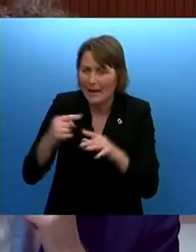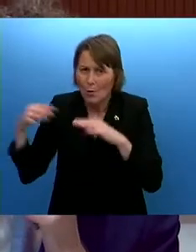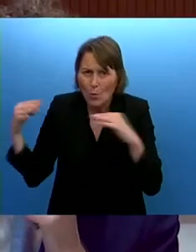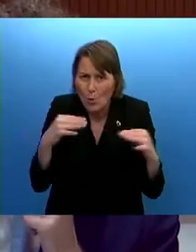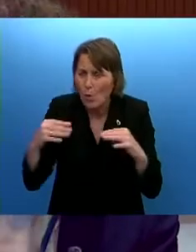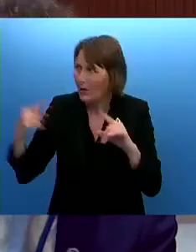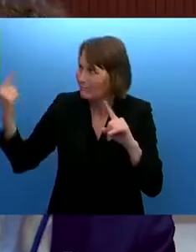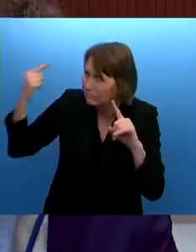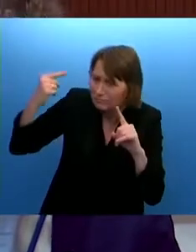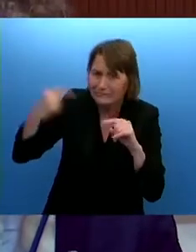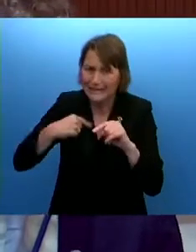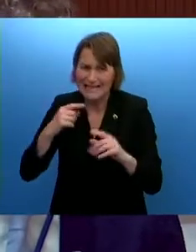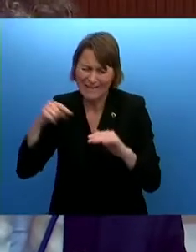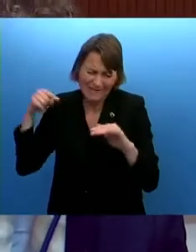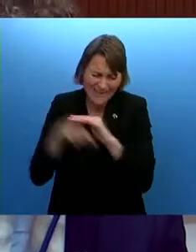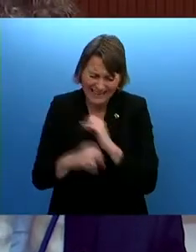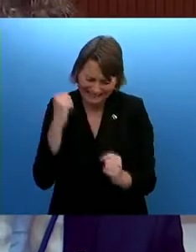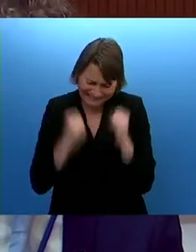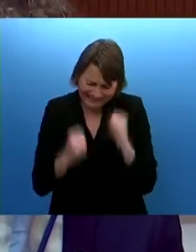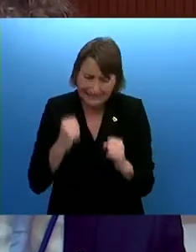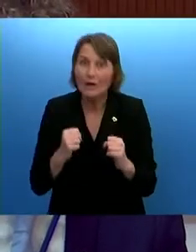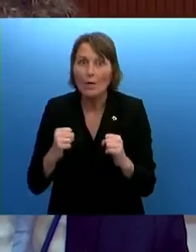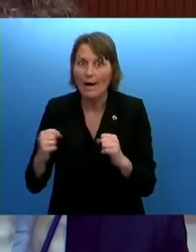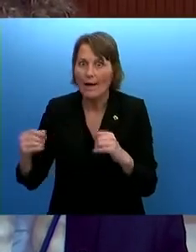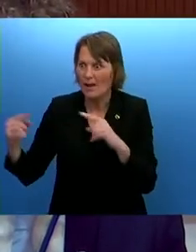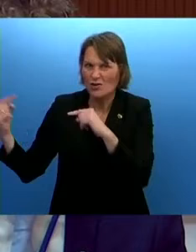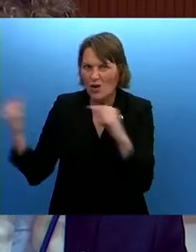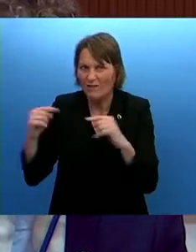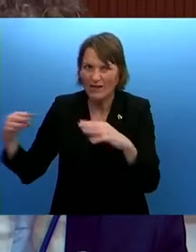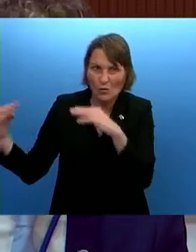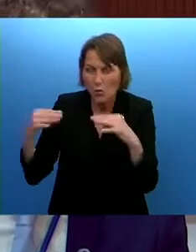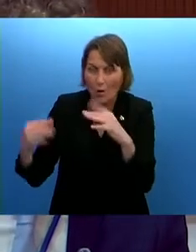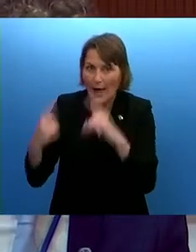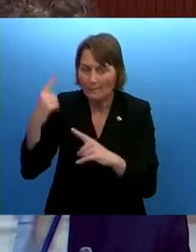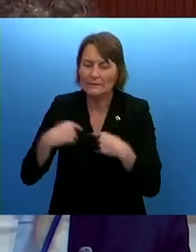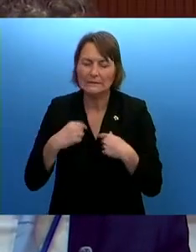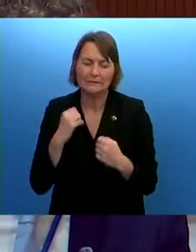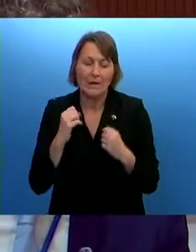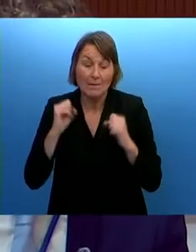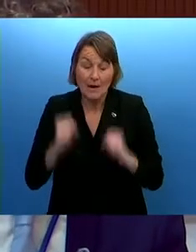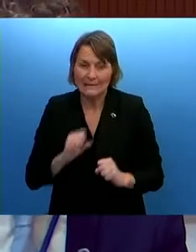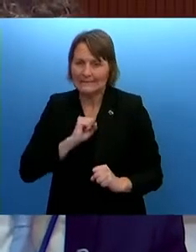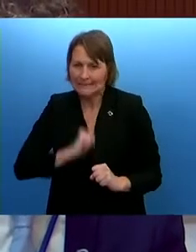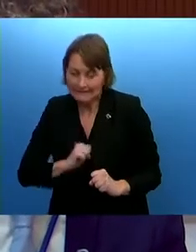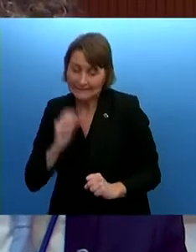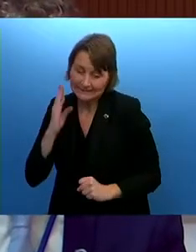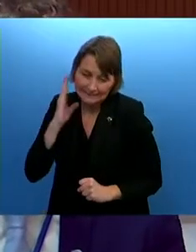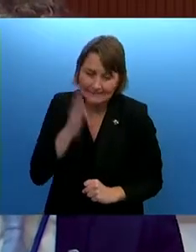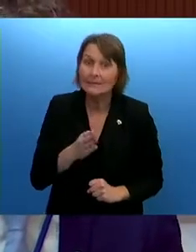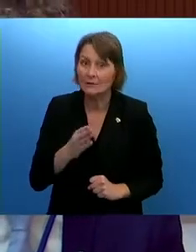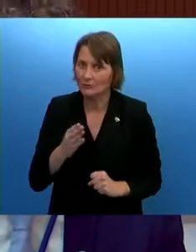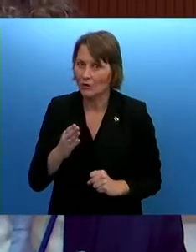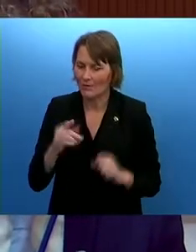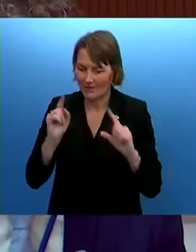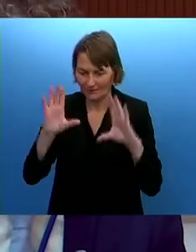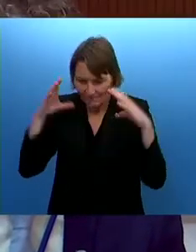change, but typically as a direct result of conflict. You know, that's of course our focus. So I think if I